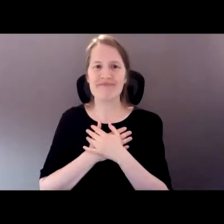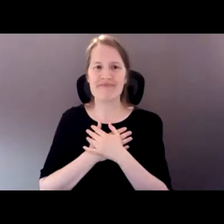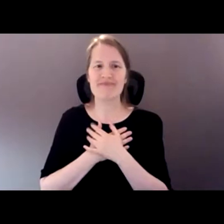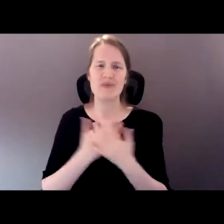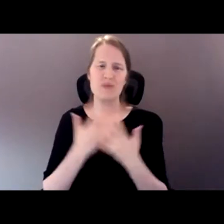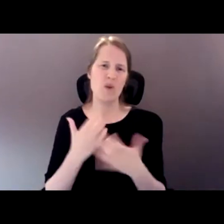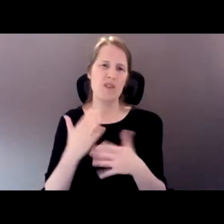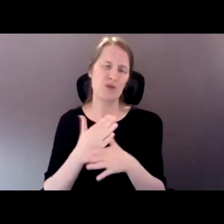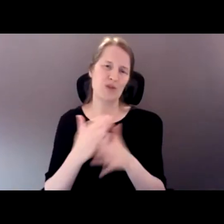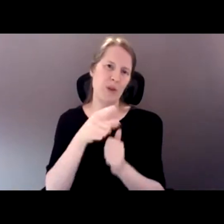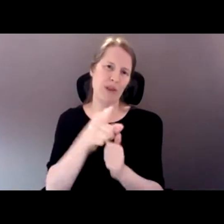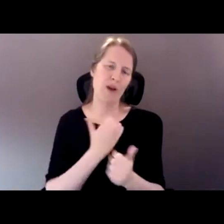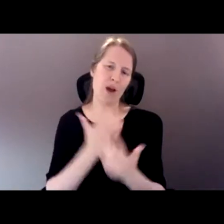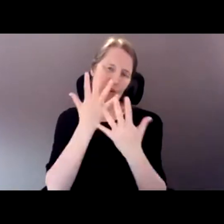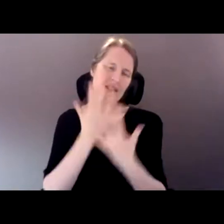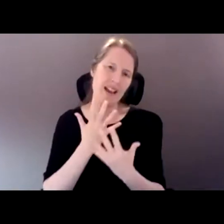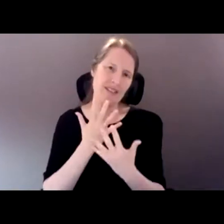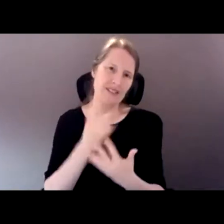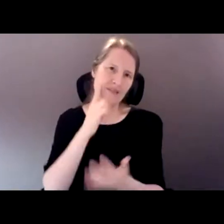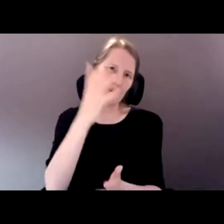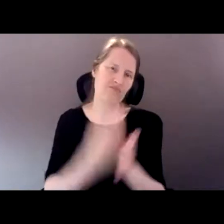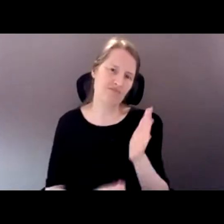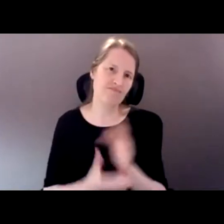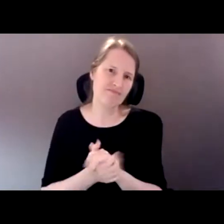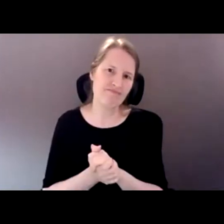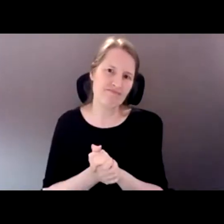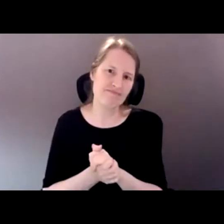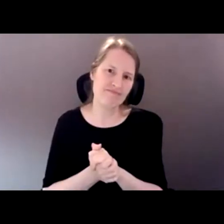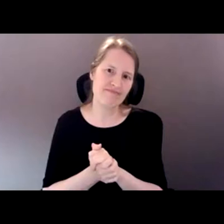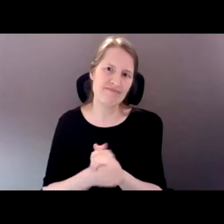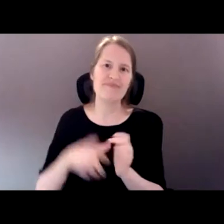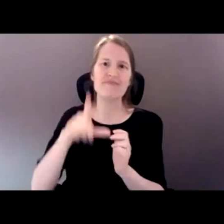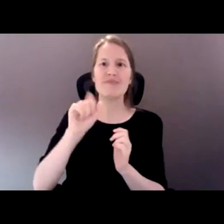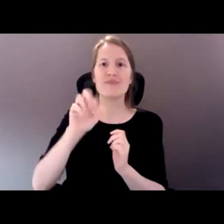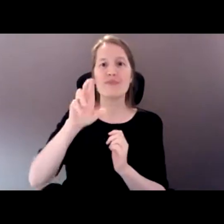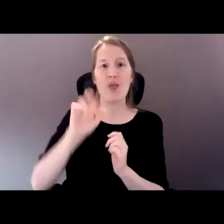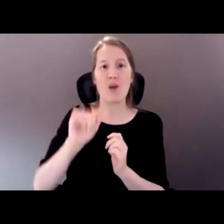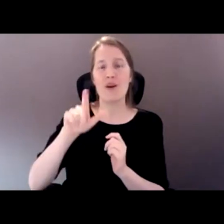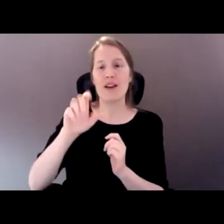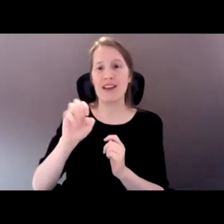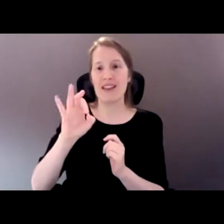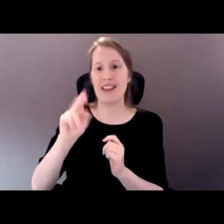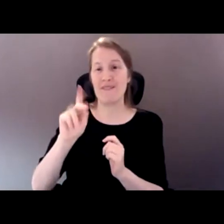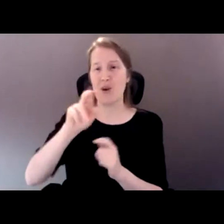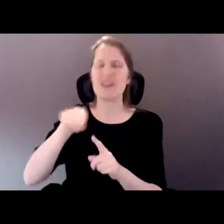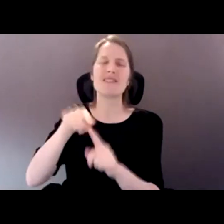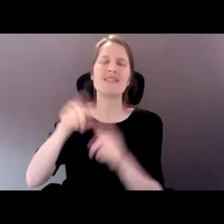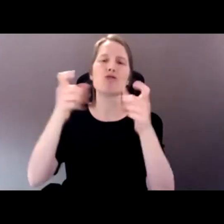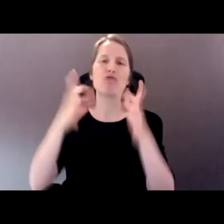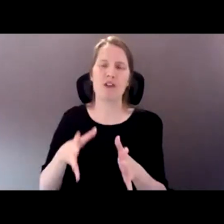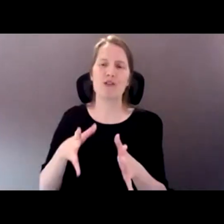our sorrow for your loss. As Lori Lefkowitz shared with me, Lori is the director of